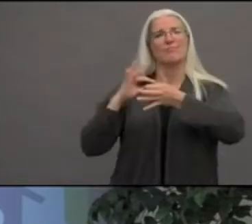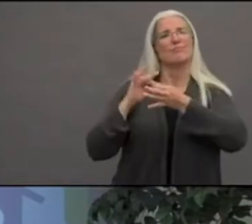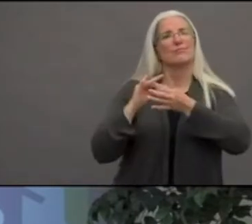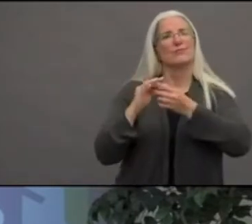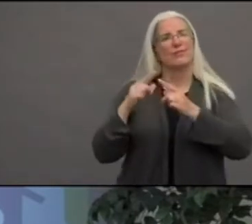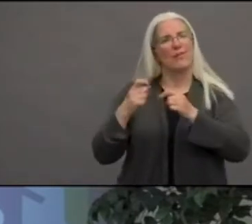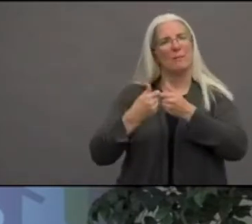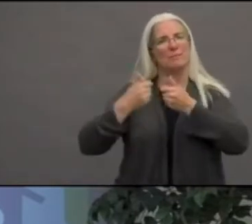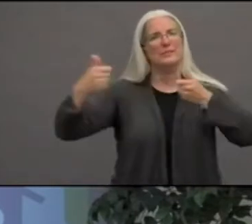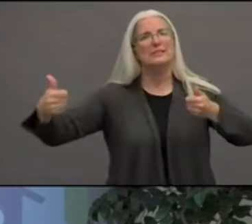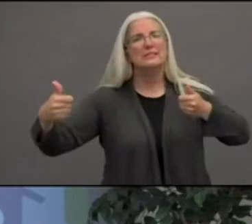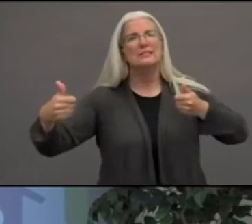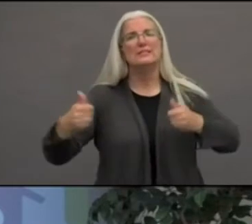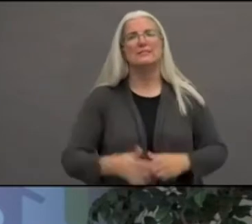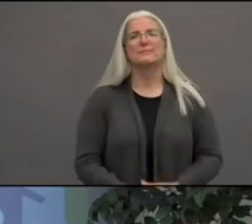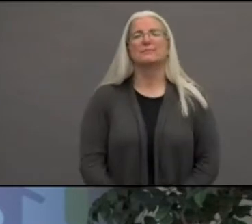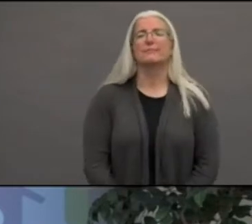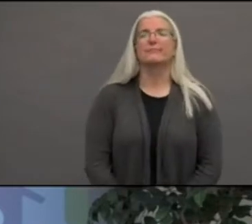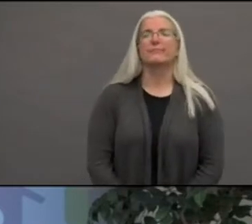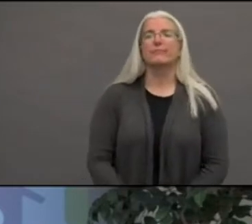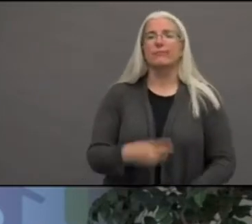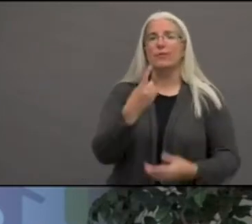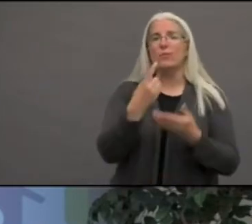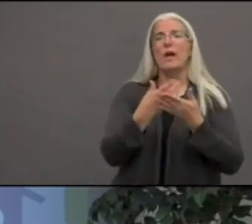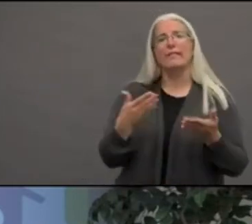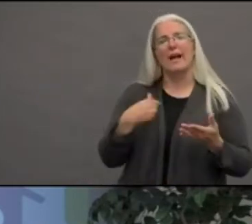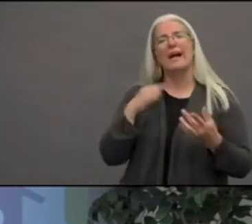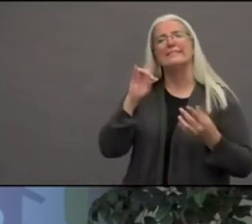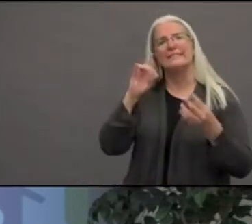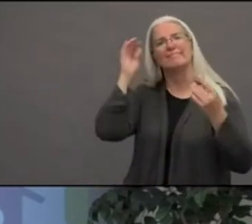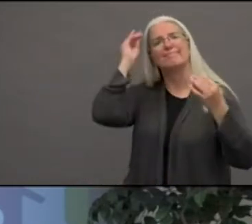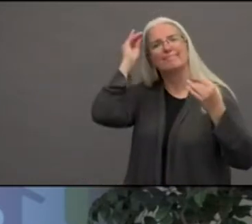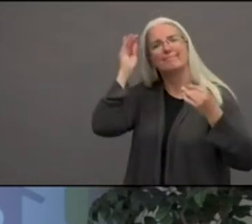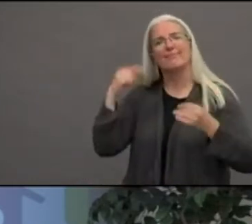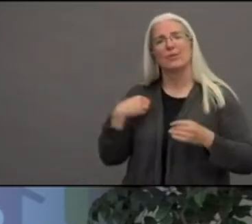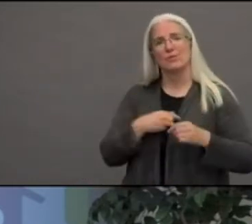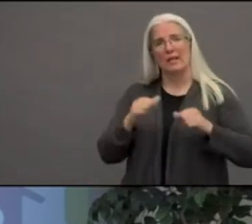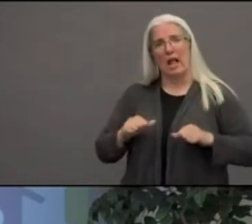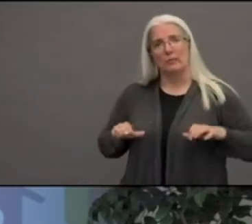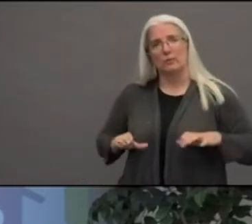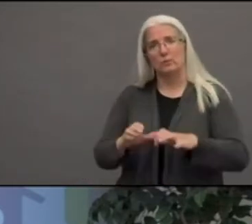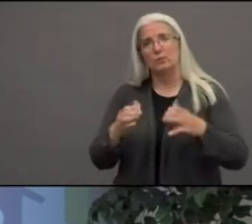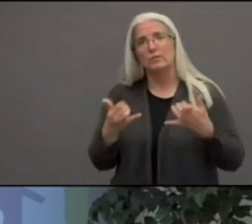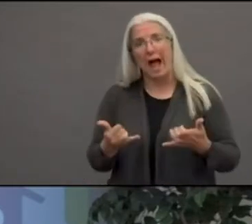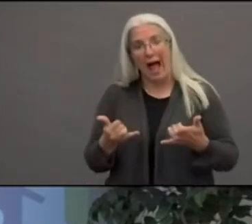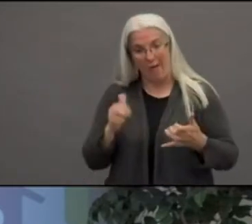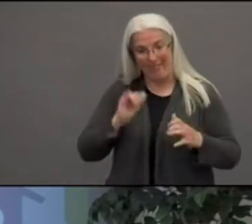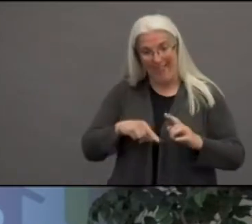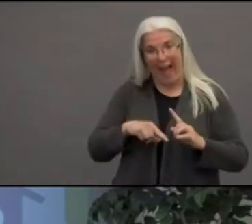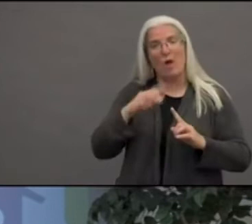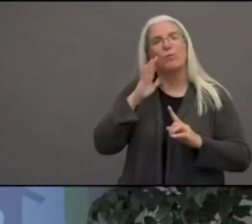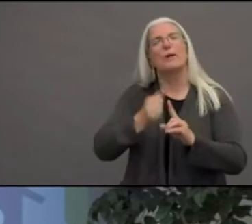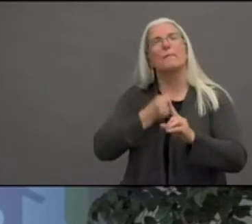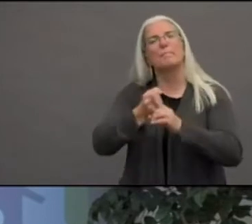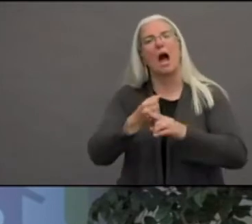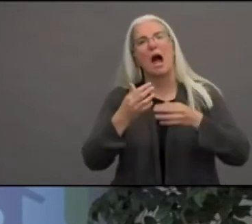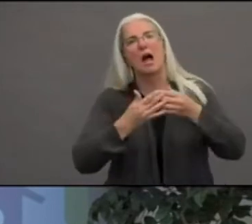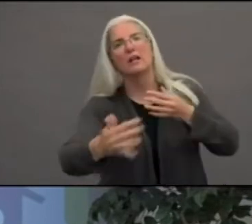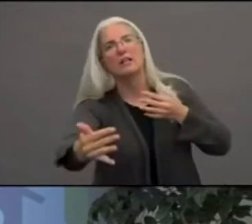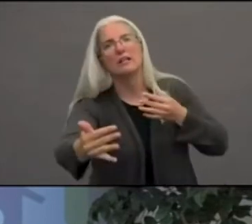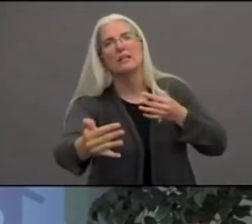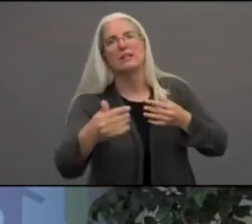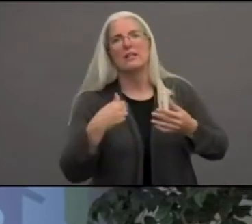is what we do now matters later. And I don't know about anybody else, but I don't want to be doing this at Christmas time.